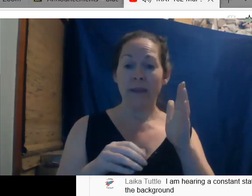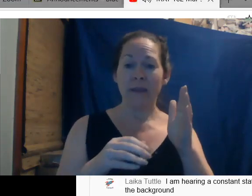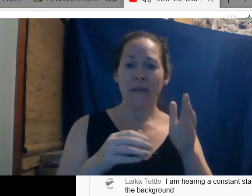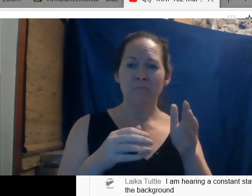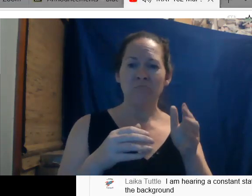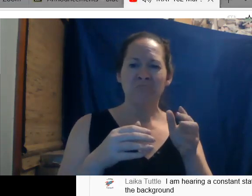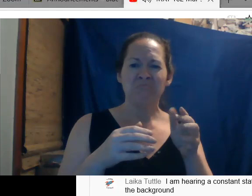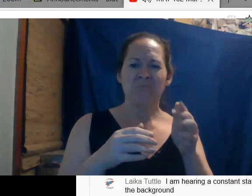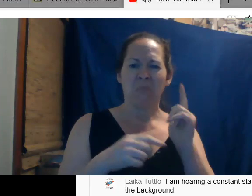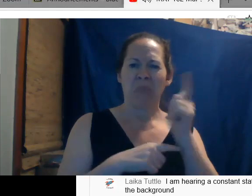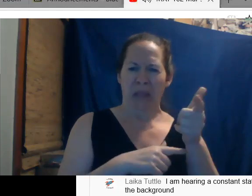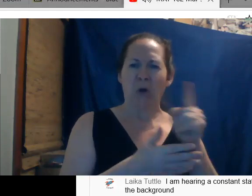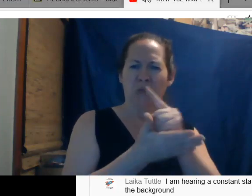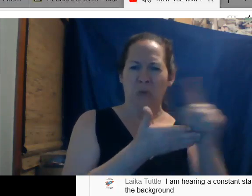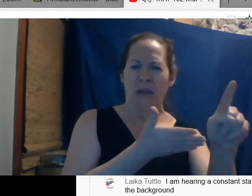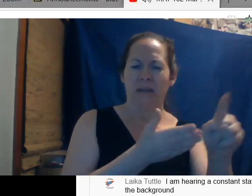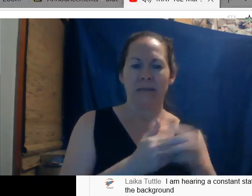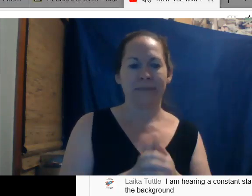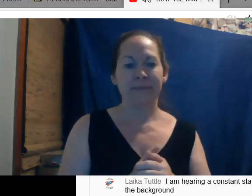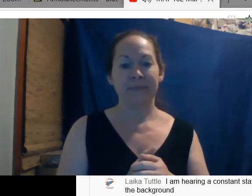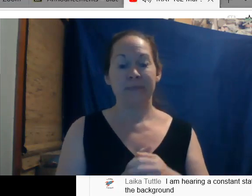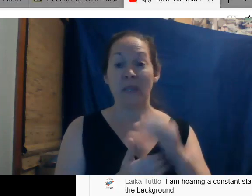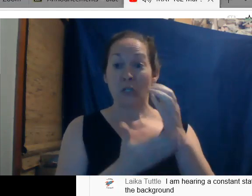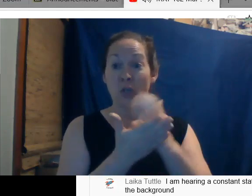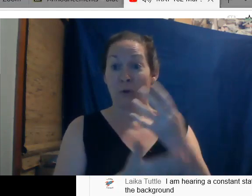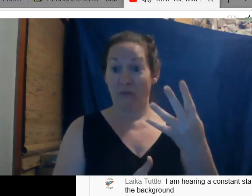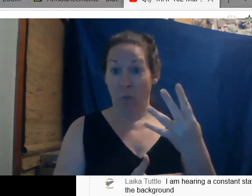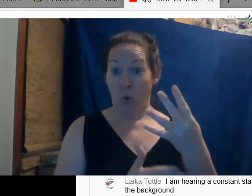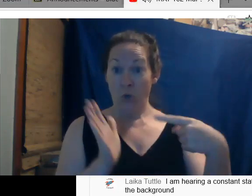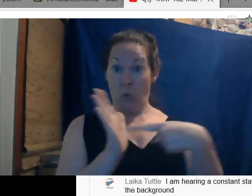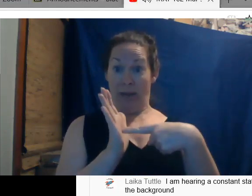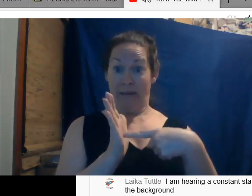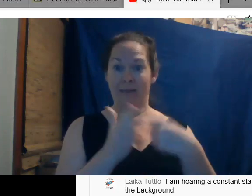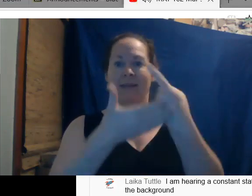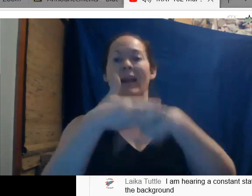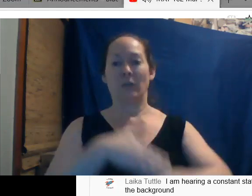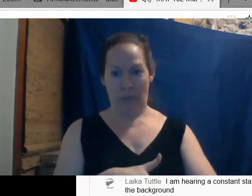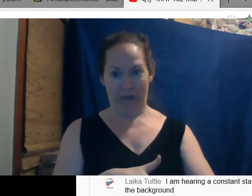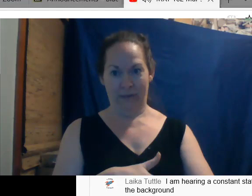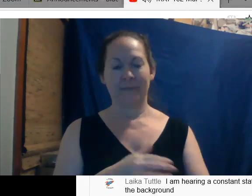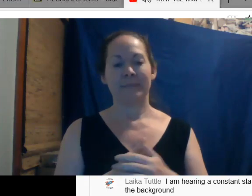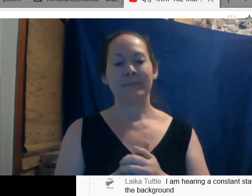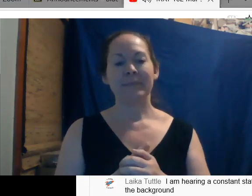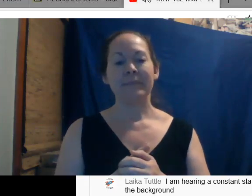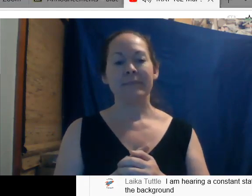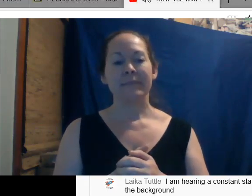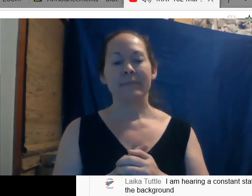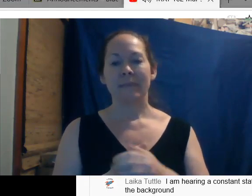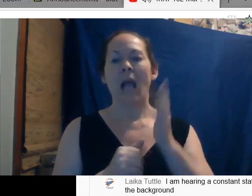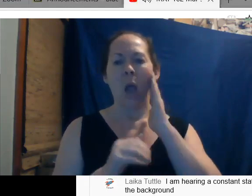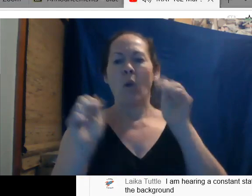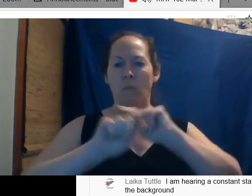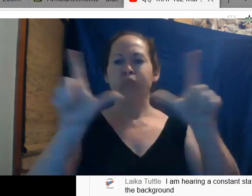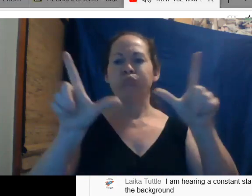talking about Chapter 4. All the due dates for Chapter 4 really start next week. I will have the homework for